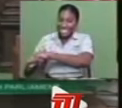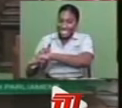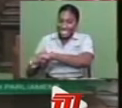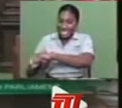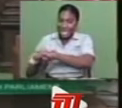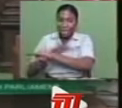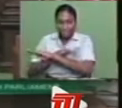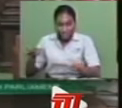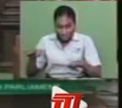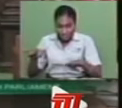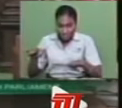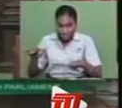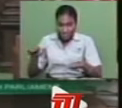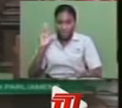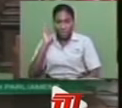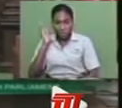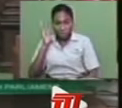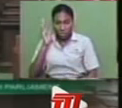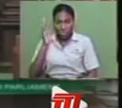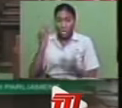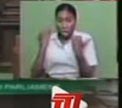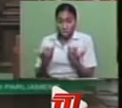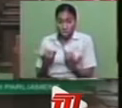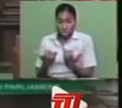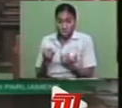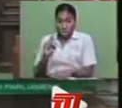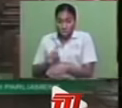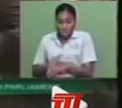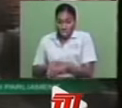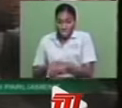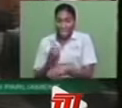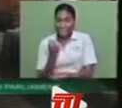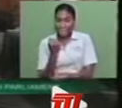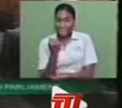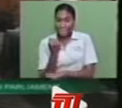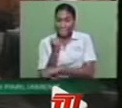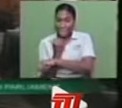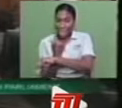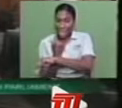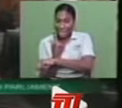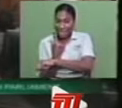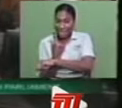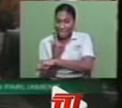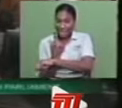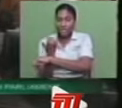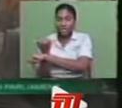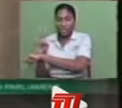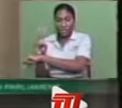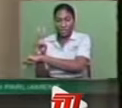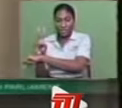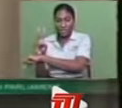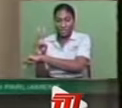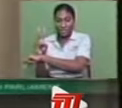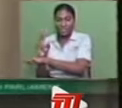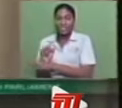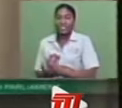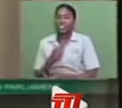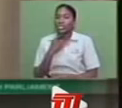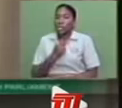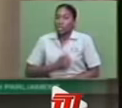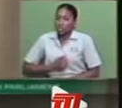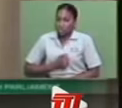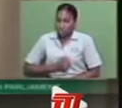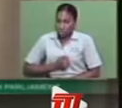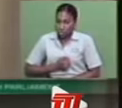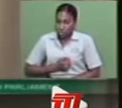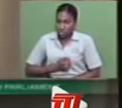is 11:12. Thank you. You're welcome. I apologize that it's a bit difficult to